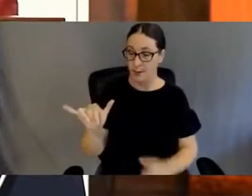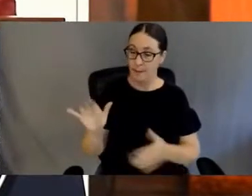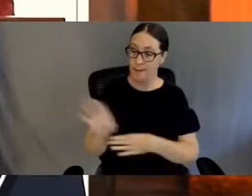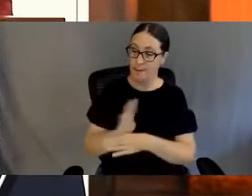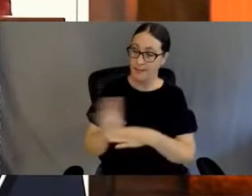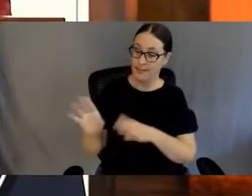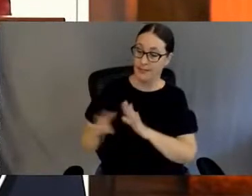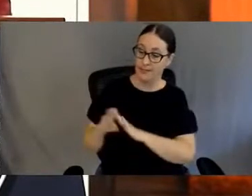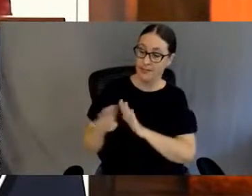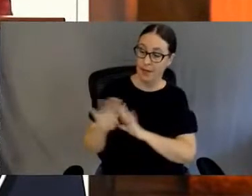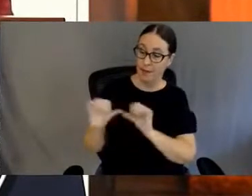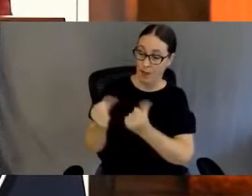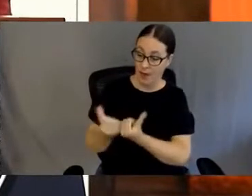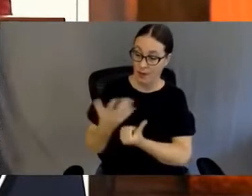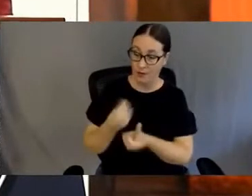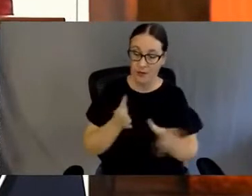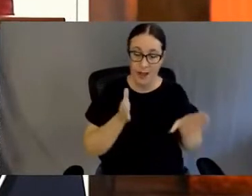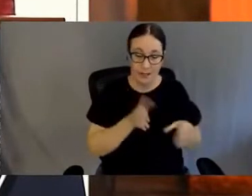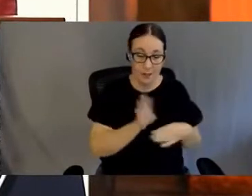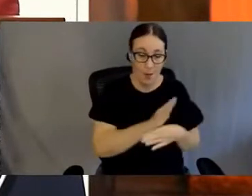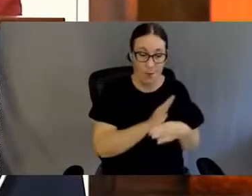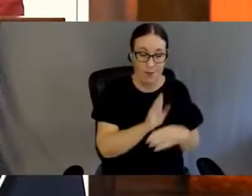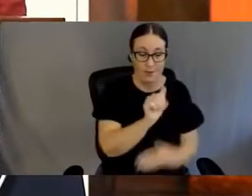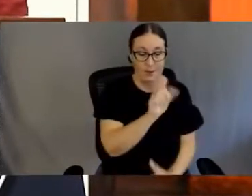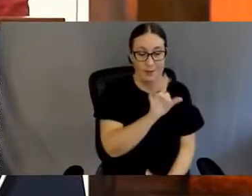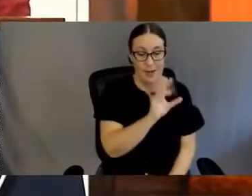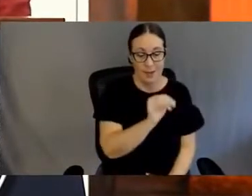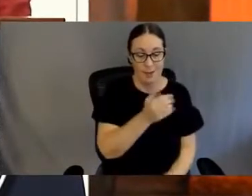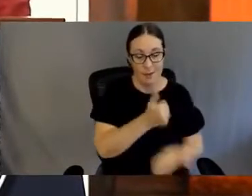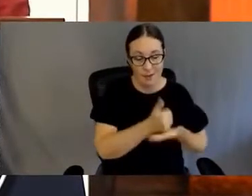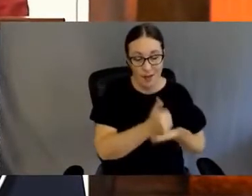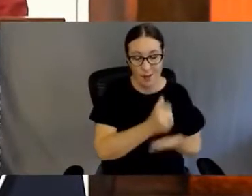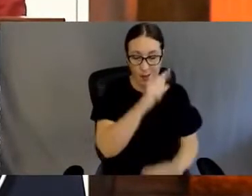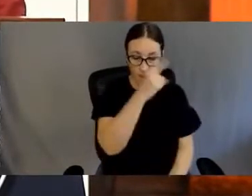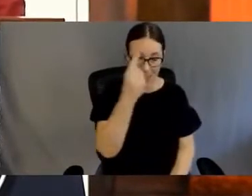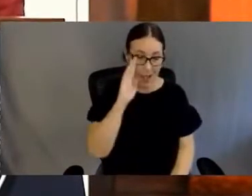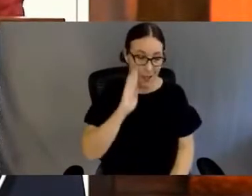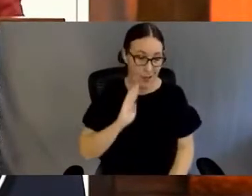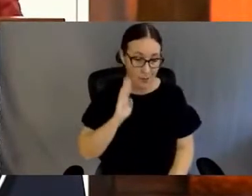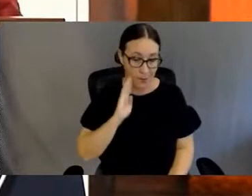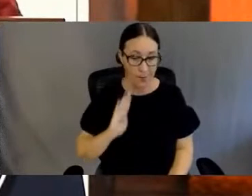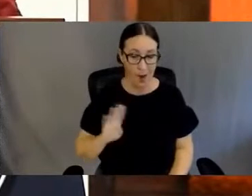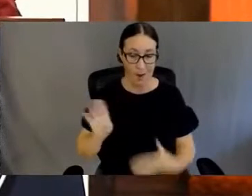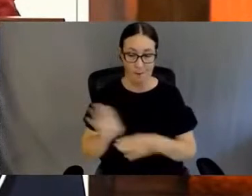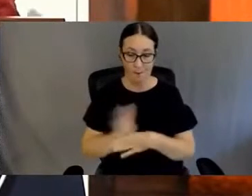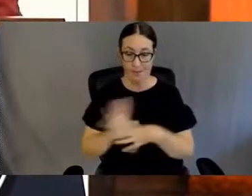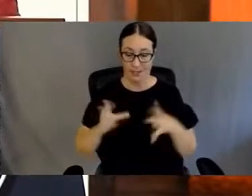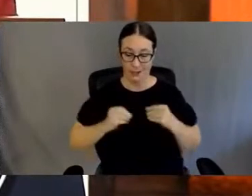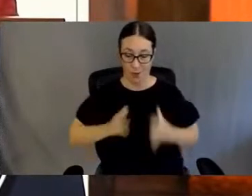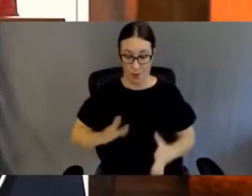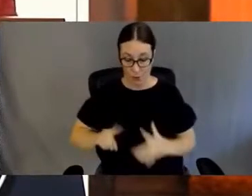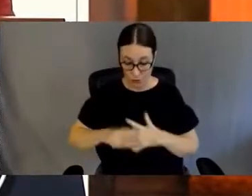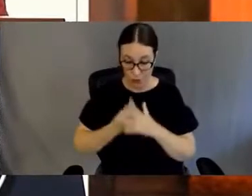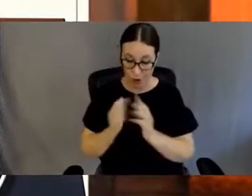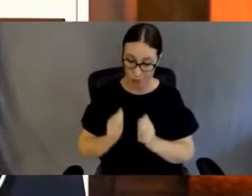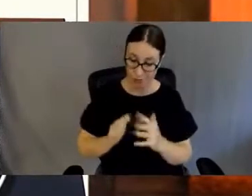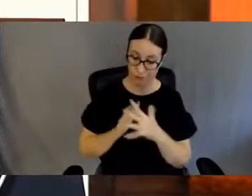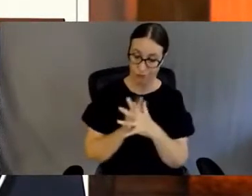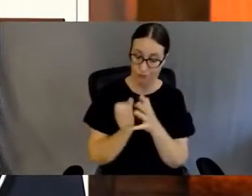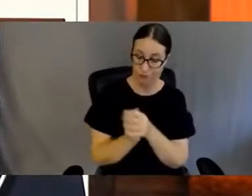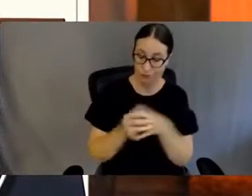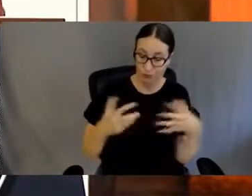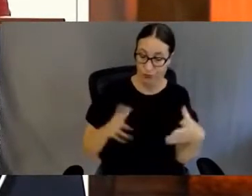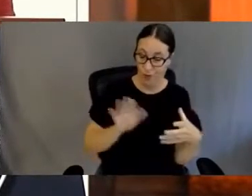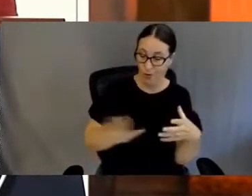and Small Business Administration, helping Black and brown entrepreneurs start and grow businesses.